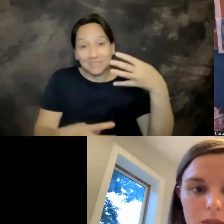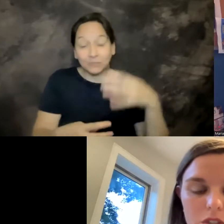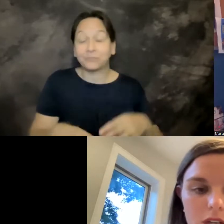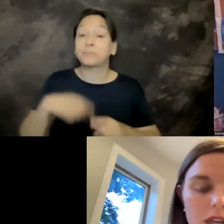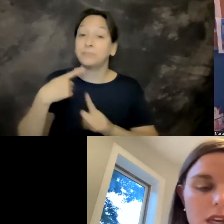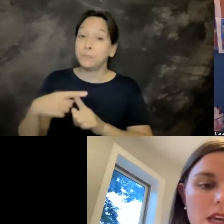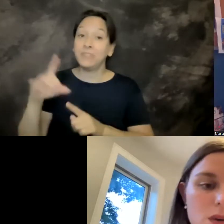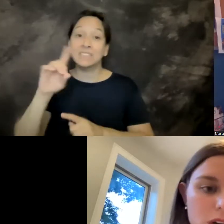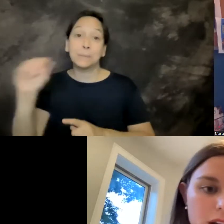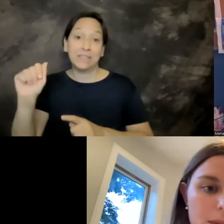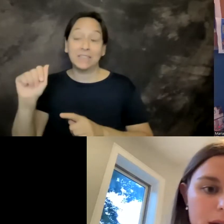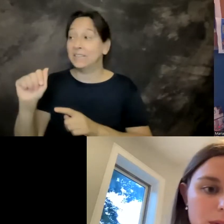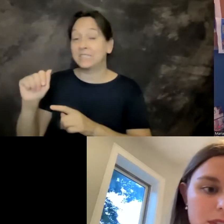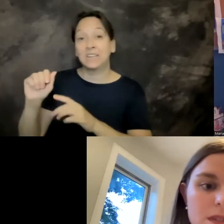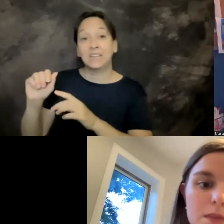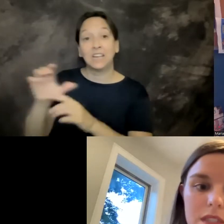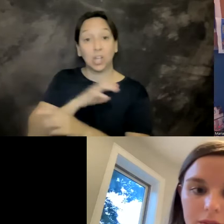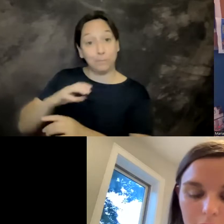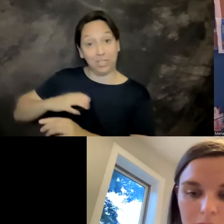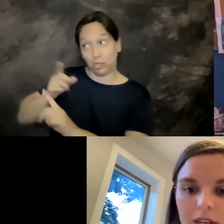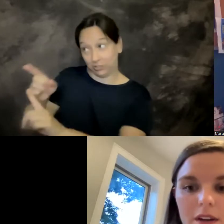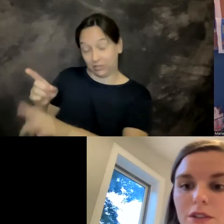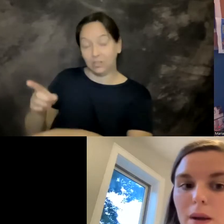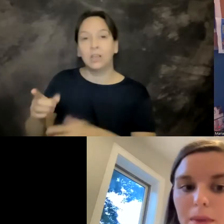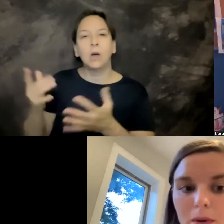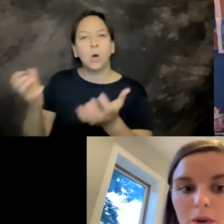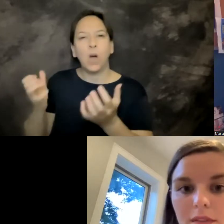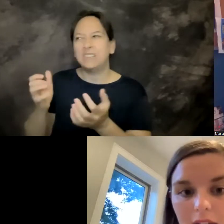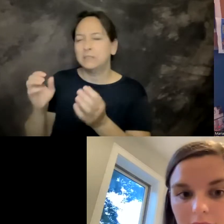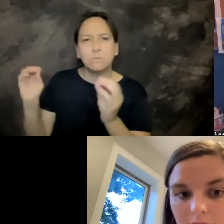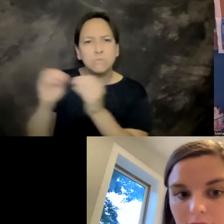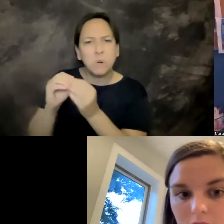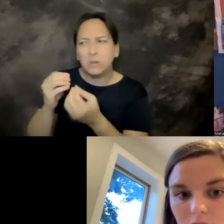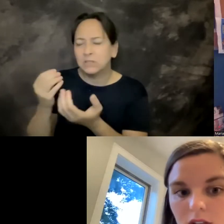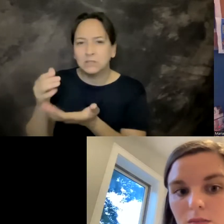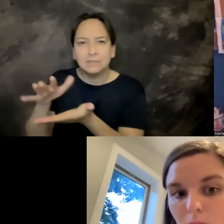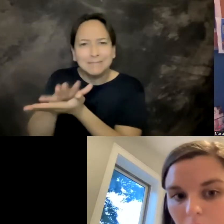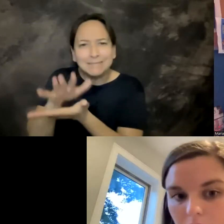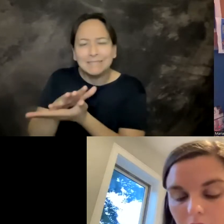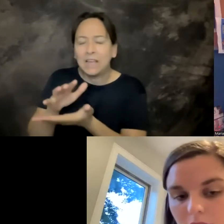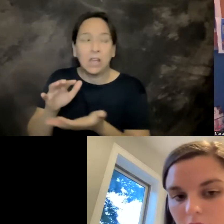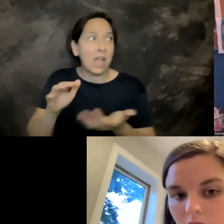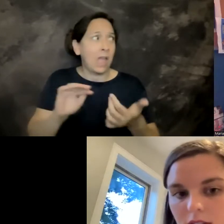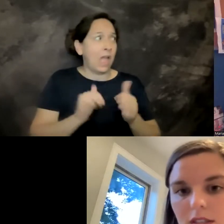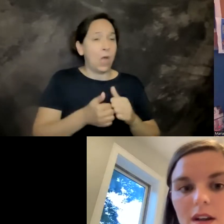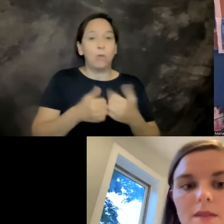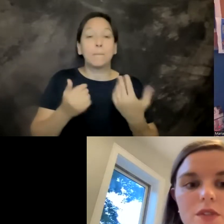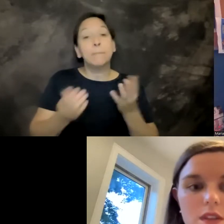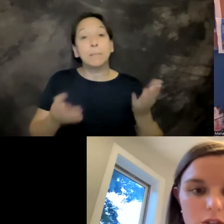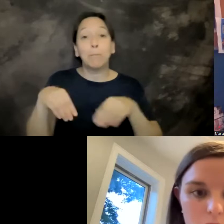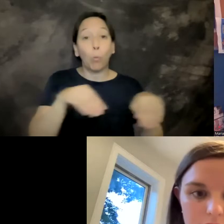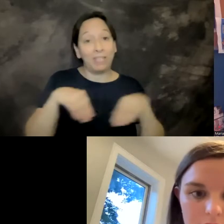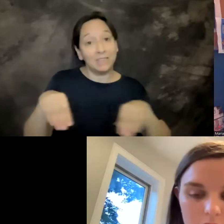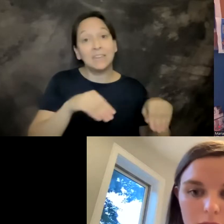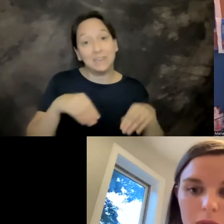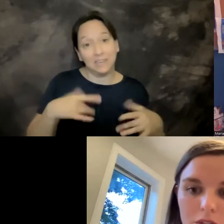Disabilities Commission in order to come out with some specific materials around people who have access concerns, mobility concerns, so that